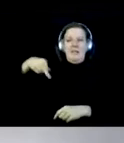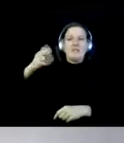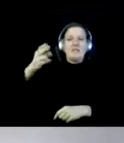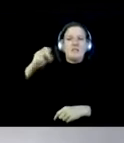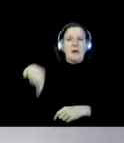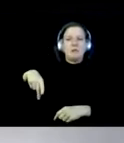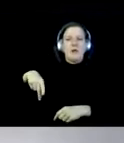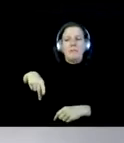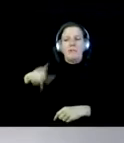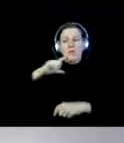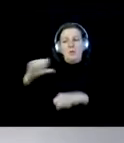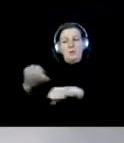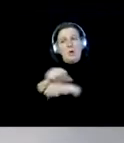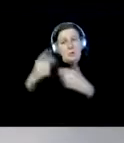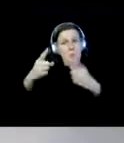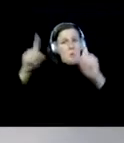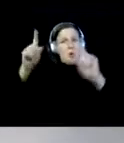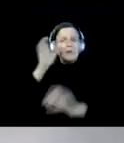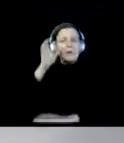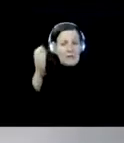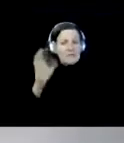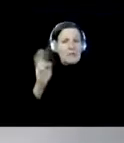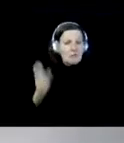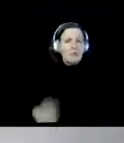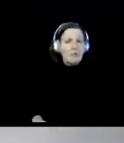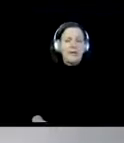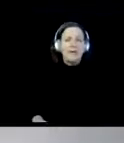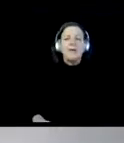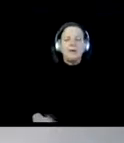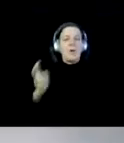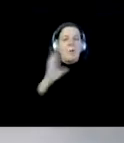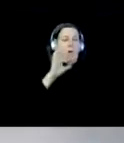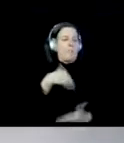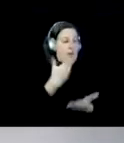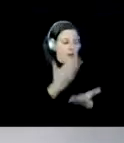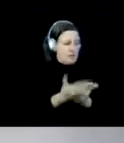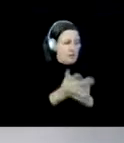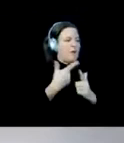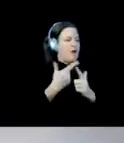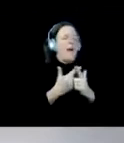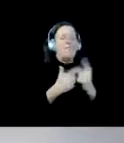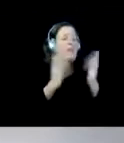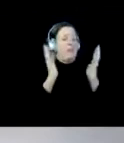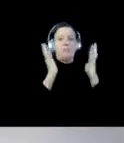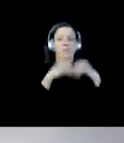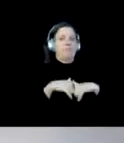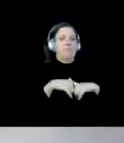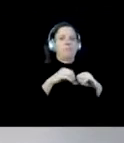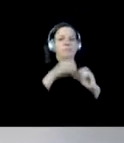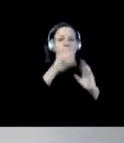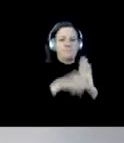although I Because had Topshop been arrived and then it imploded in the States. Like it did, exactly, yeah,